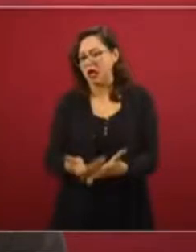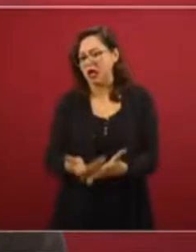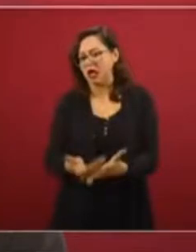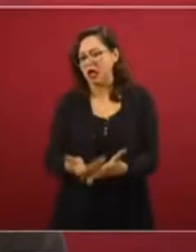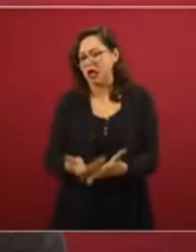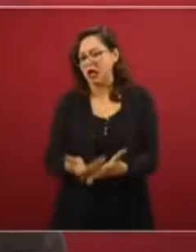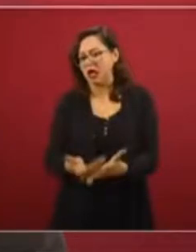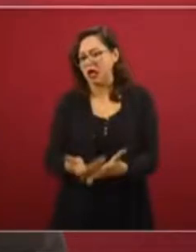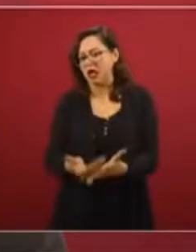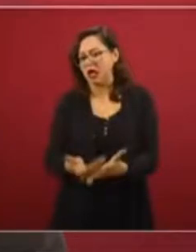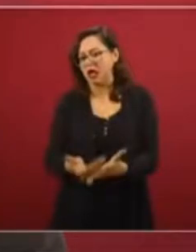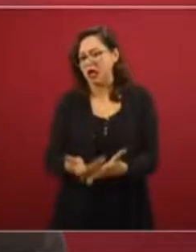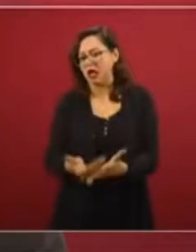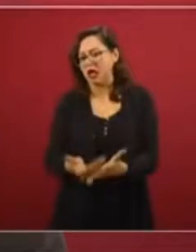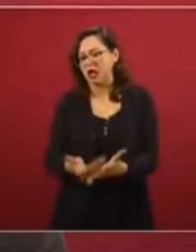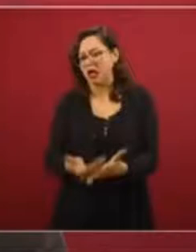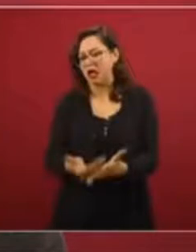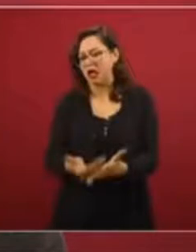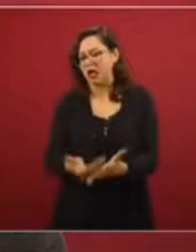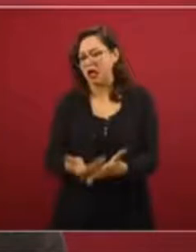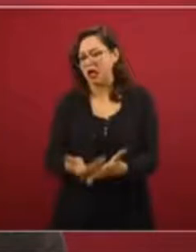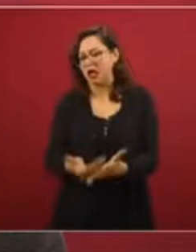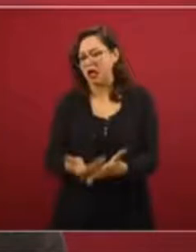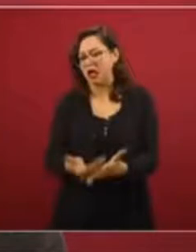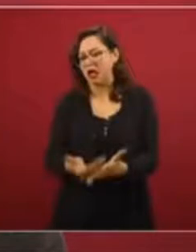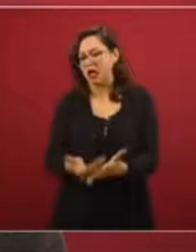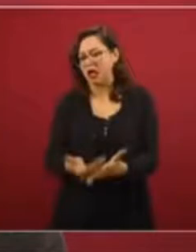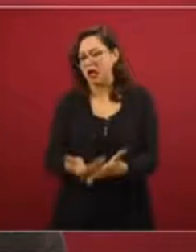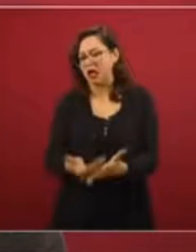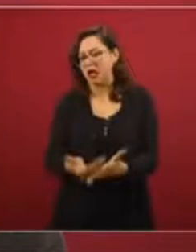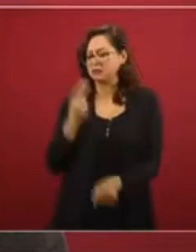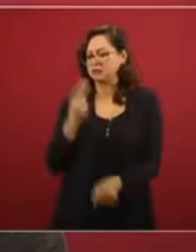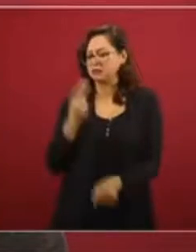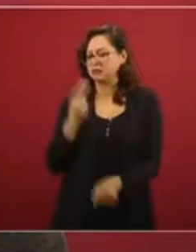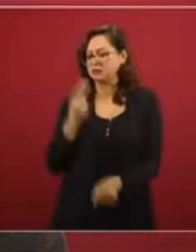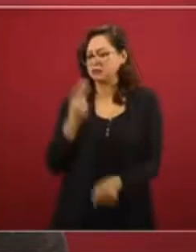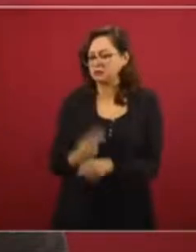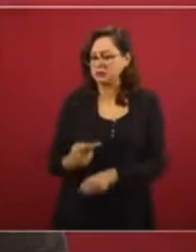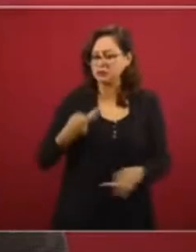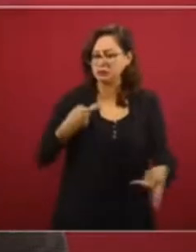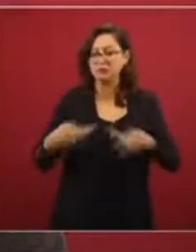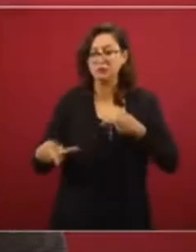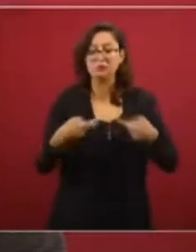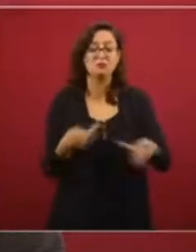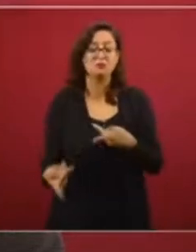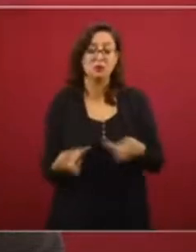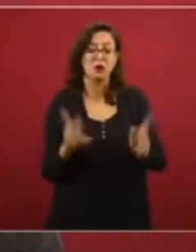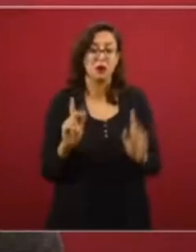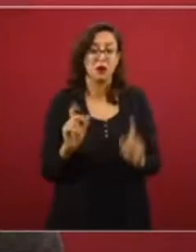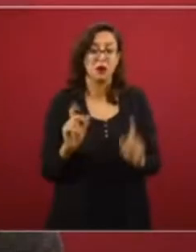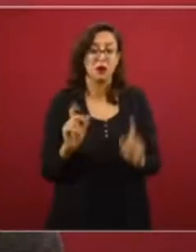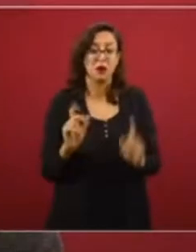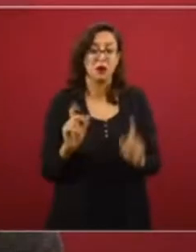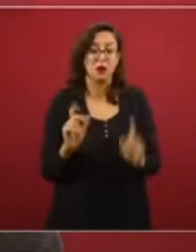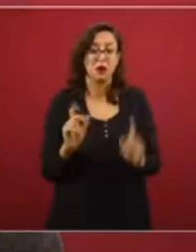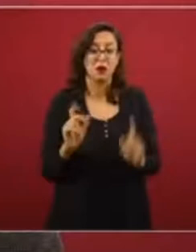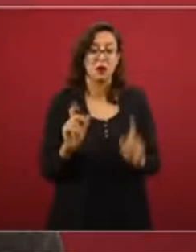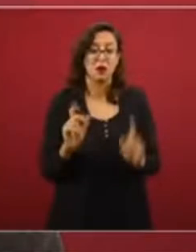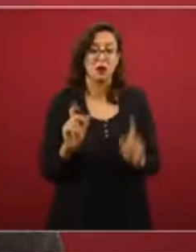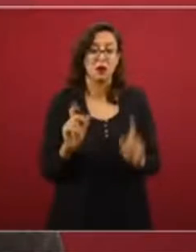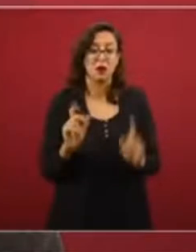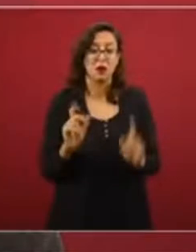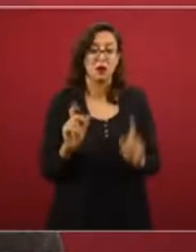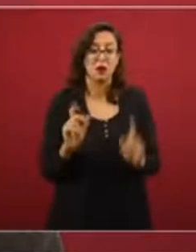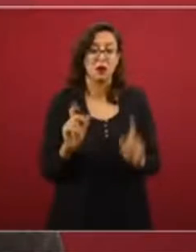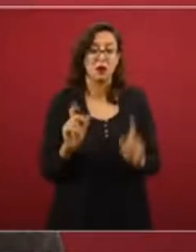in order to prevent what could come with this pandemic. Que la humanidad puede estar esperando. And all